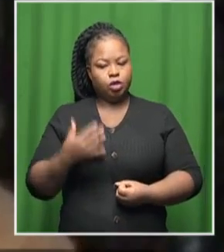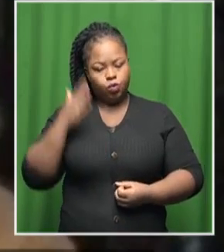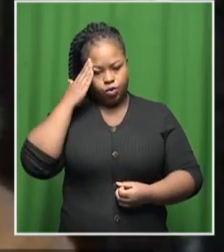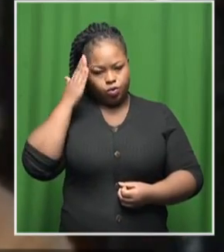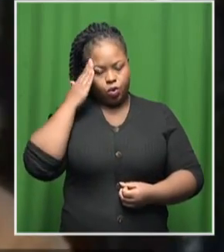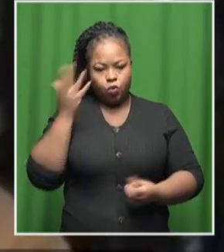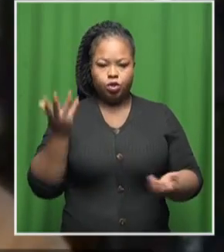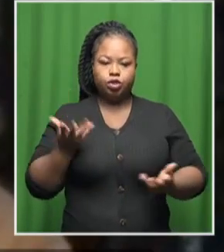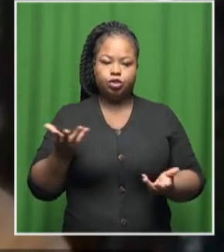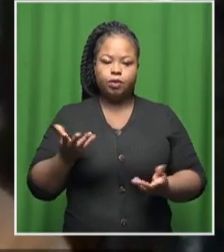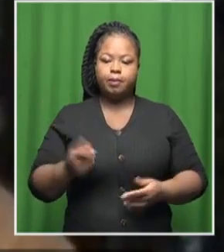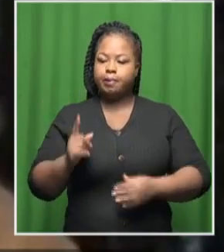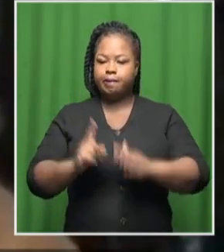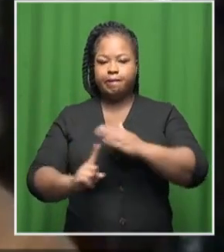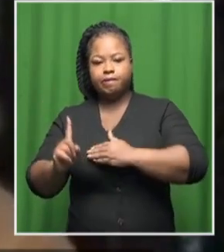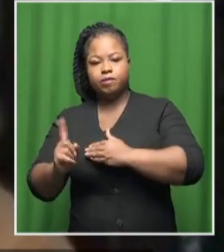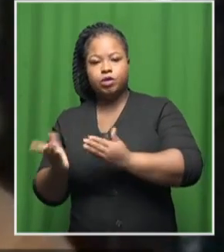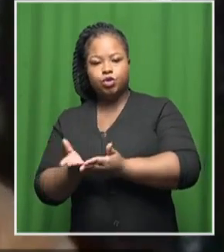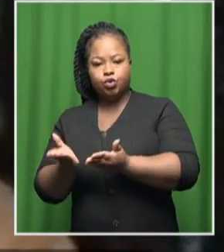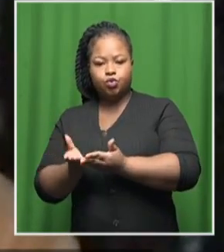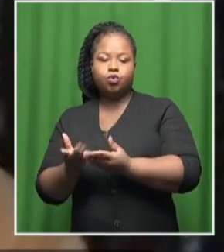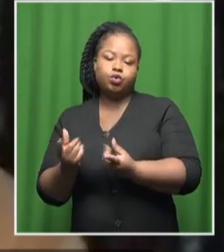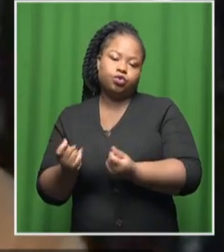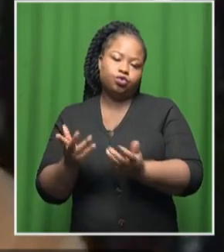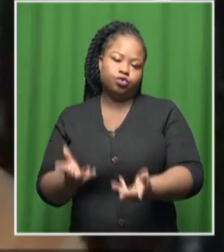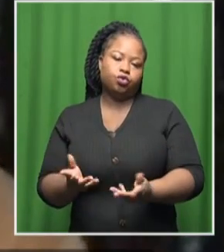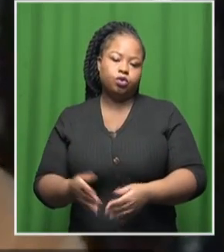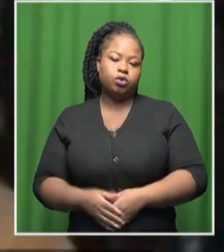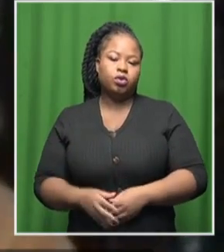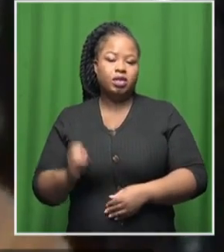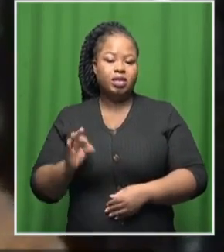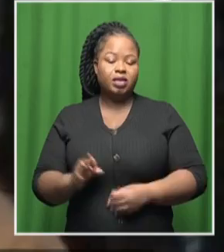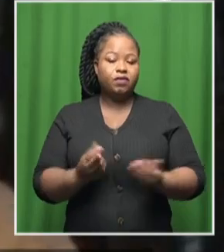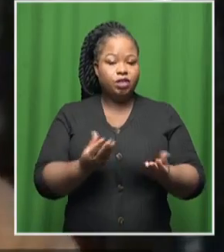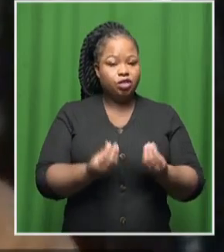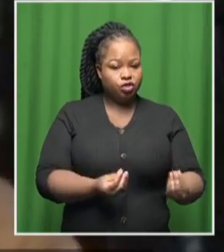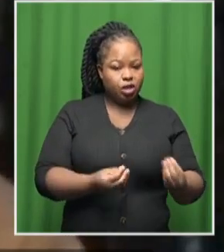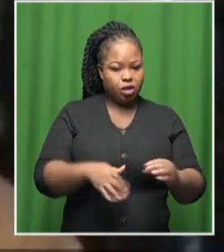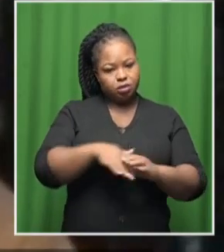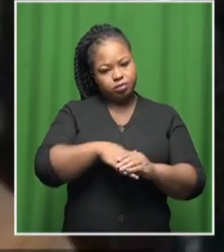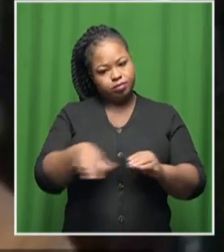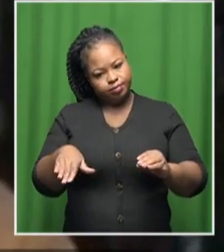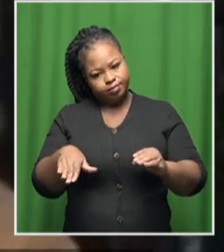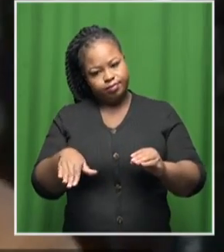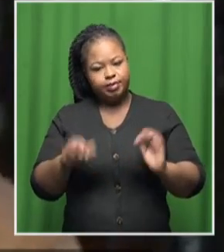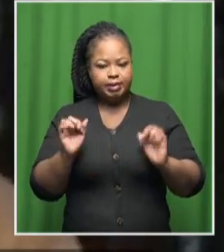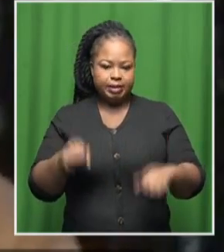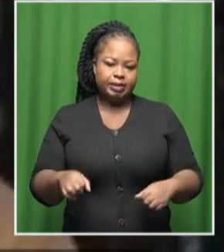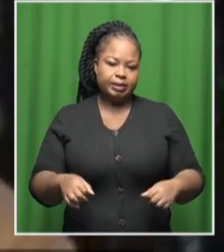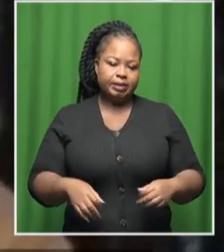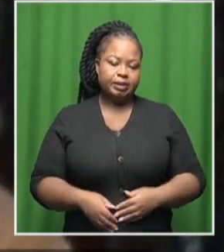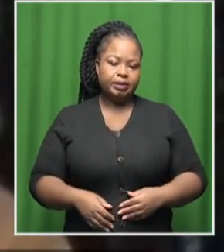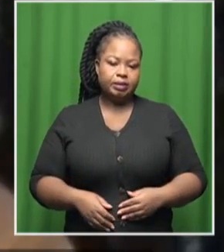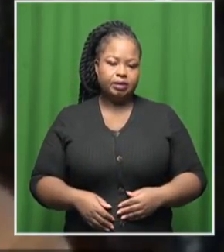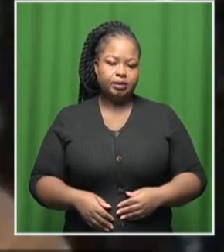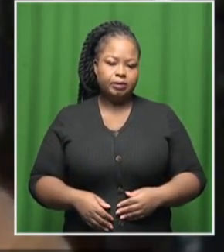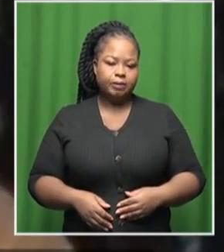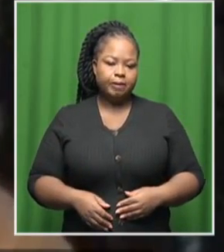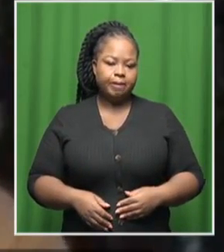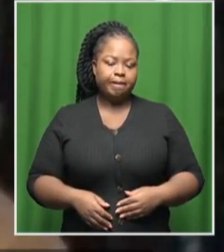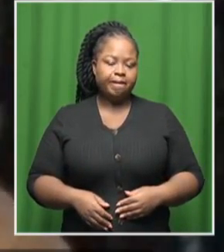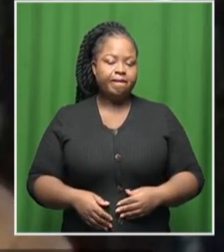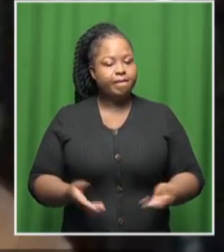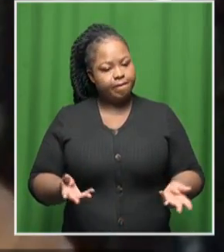if the child has just entered the school premises, which is what we do, if the child has just left the school premises, if they did leave the school premises, who did they leave it with,